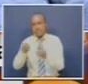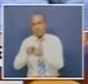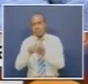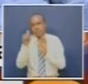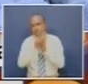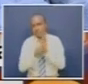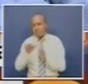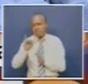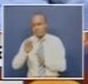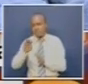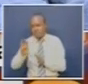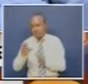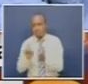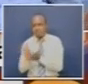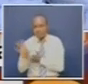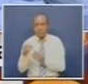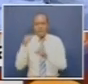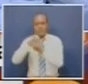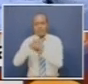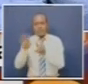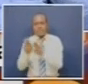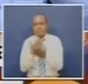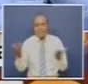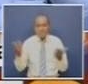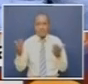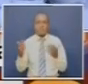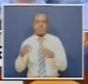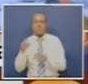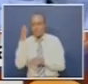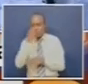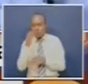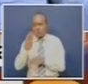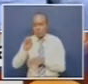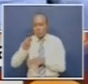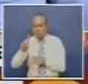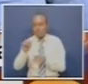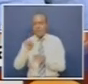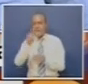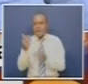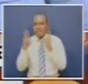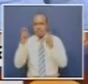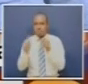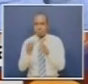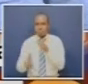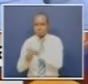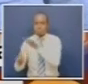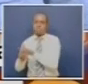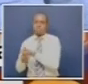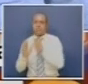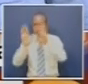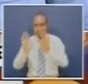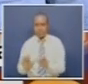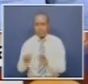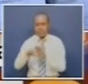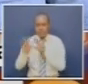IBC. We have advocated for the same things, a Eurobond and any other issue that is of a fundamental nature to this